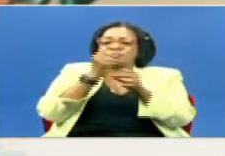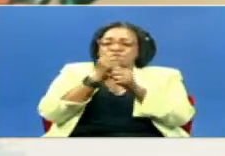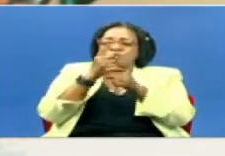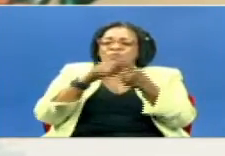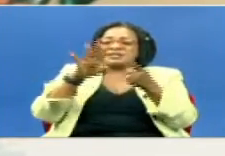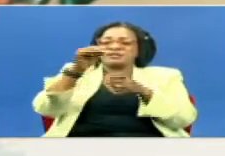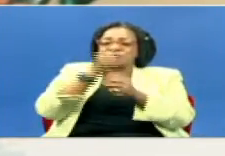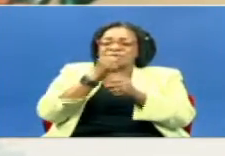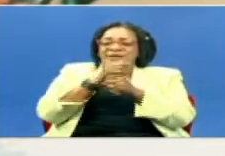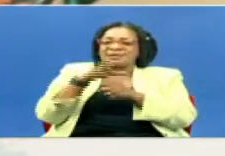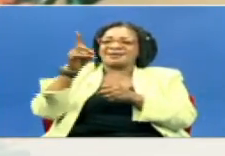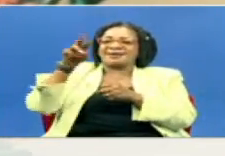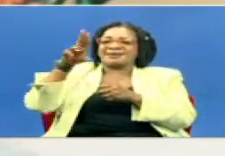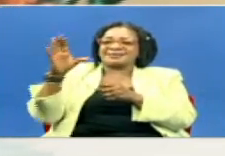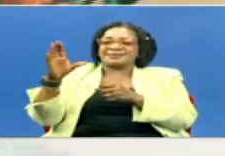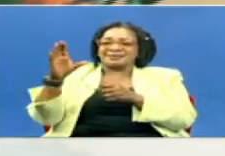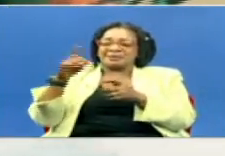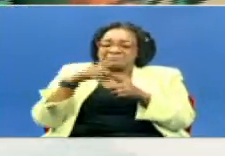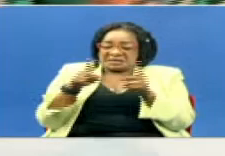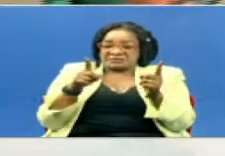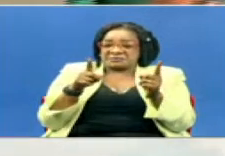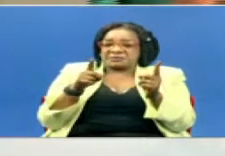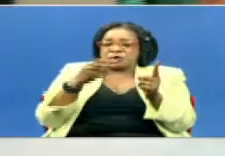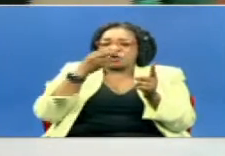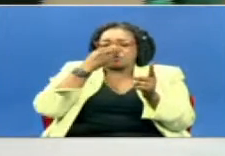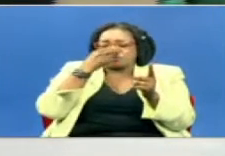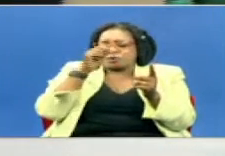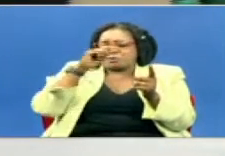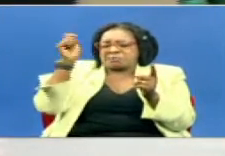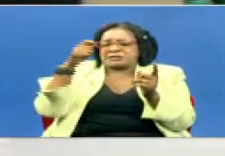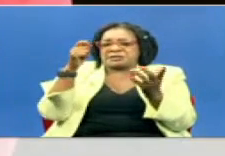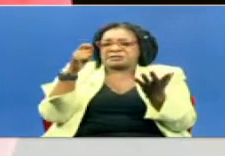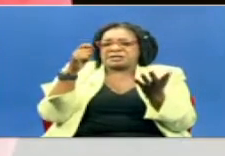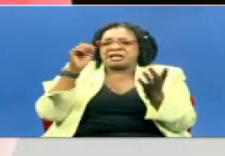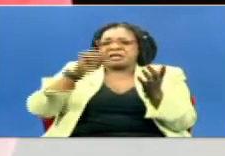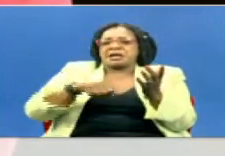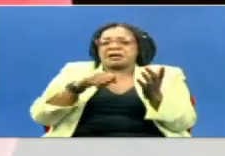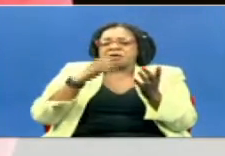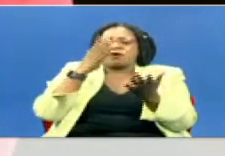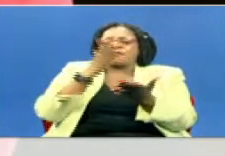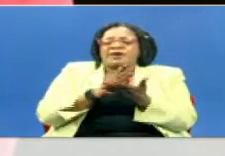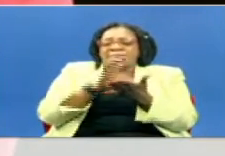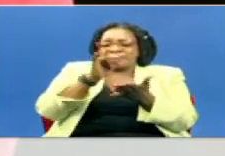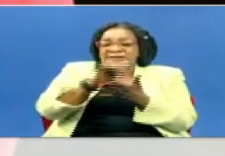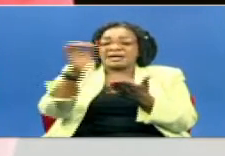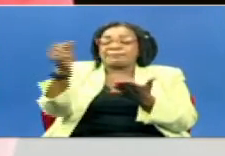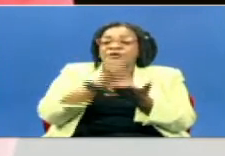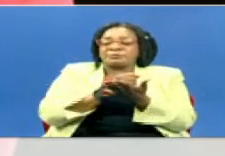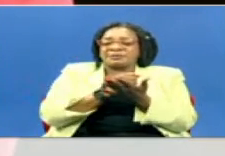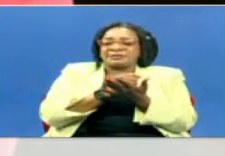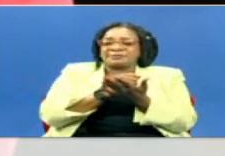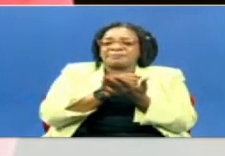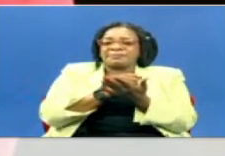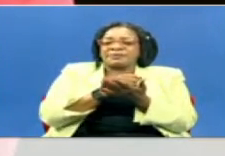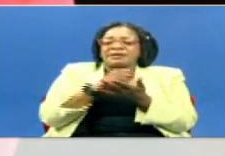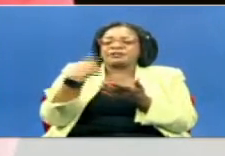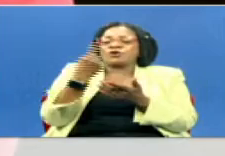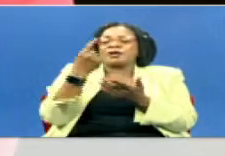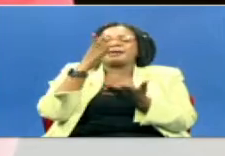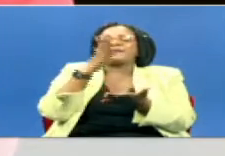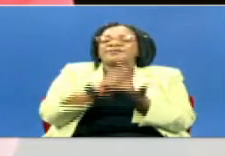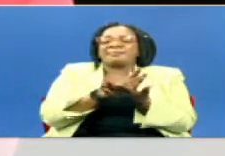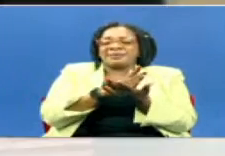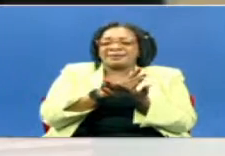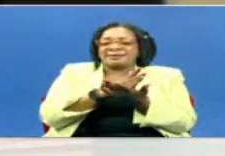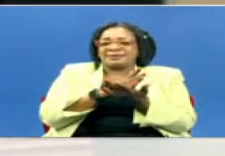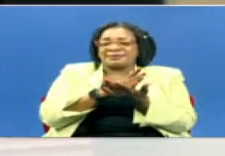DRC. But of course, Ruto is the president. He can affirm that appointment. I believe he's been affirming that